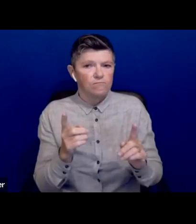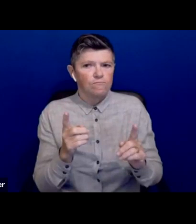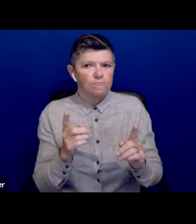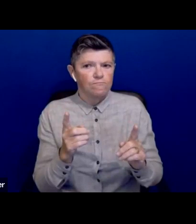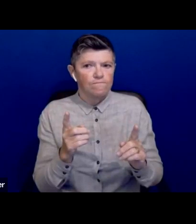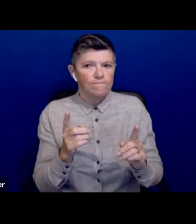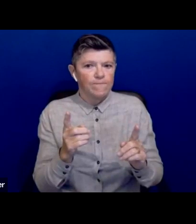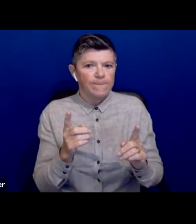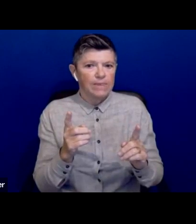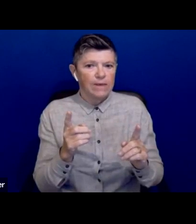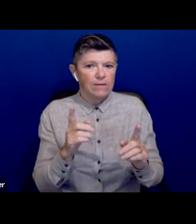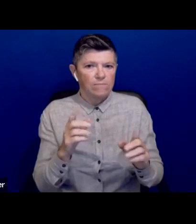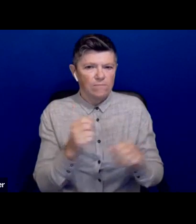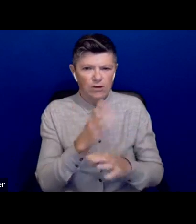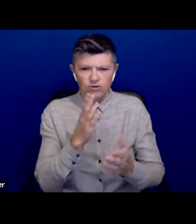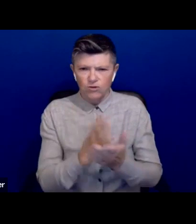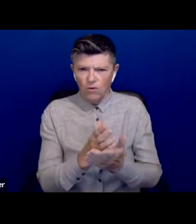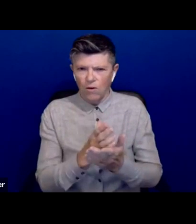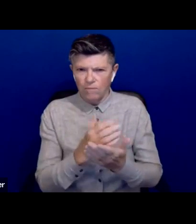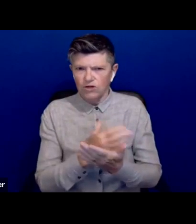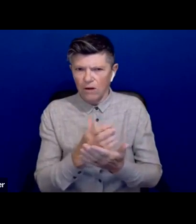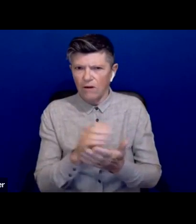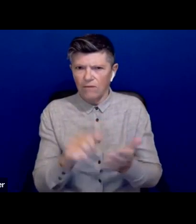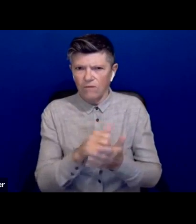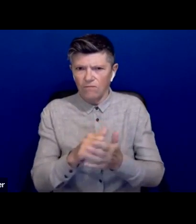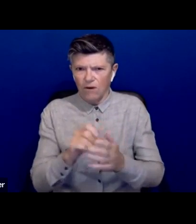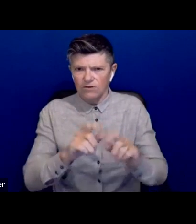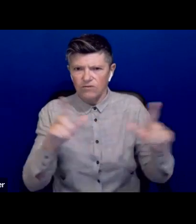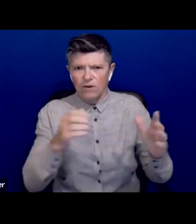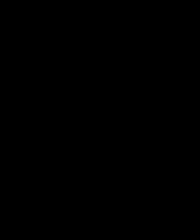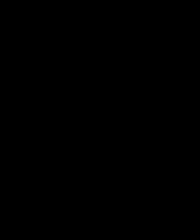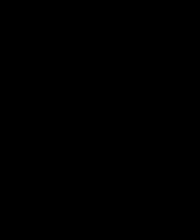let me make sure I'm sharing the right screen, apologies.